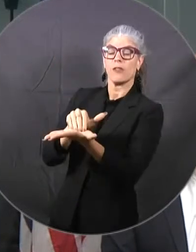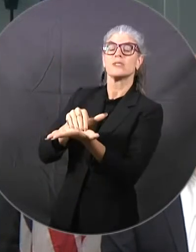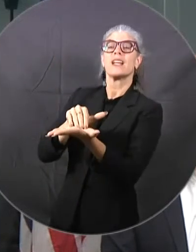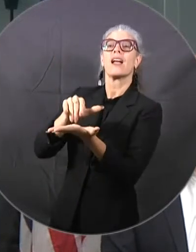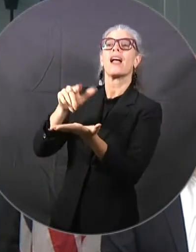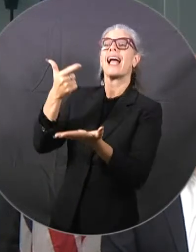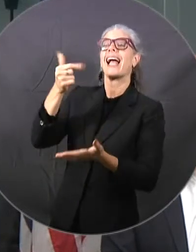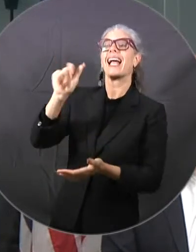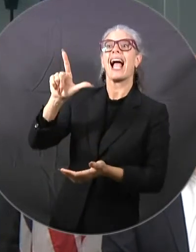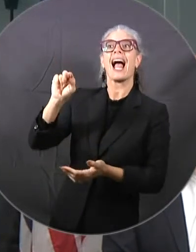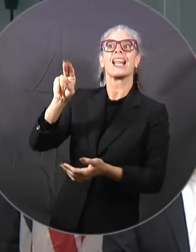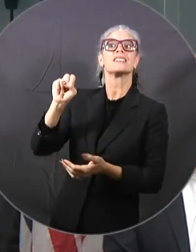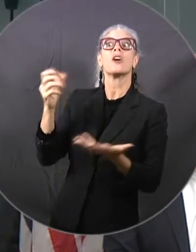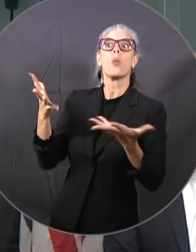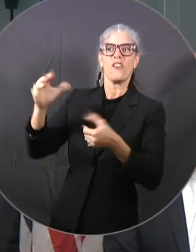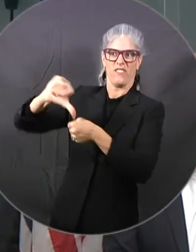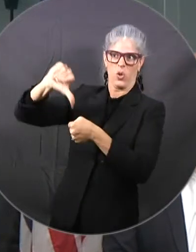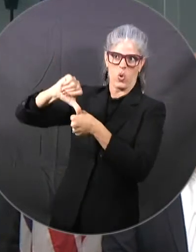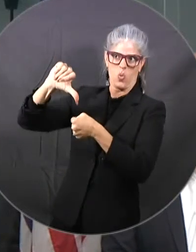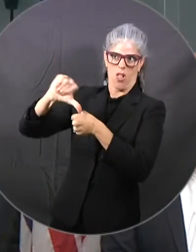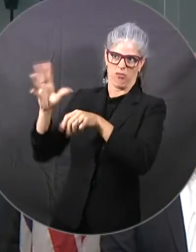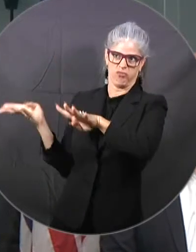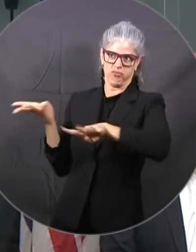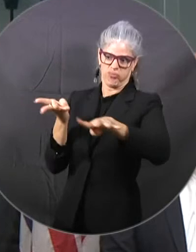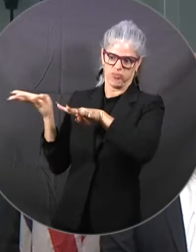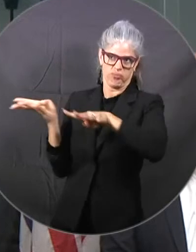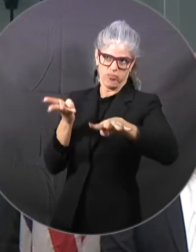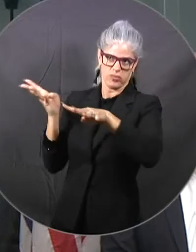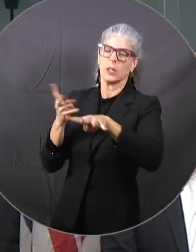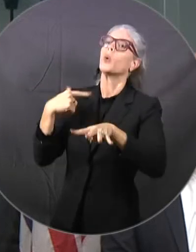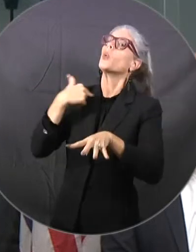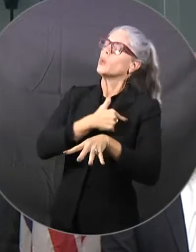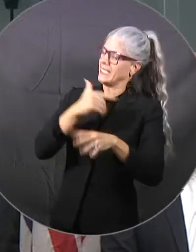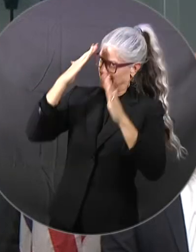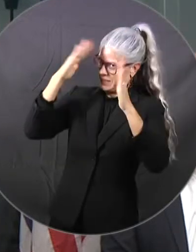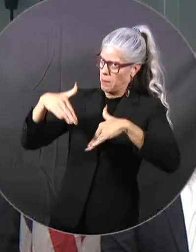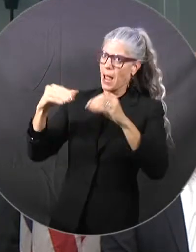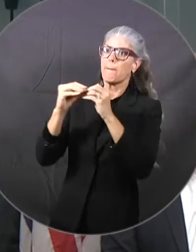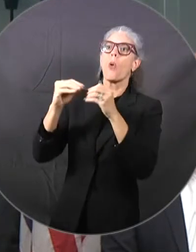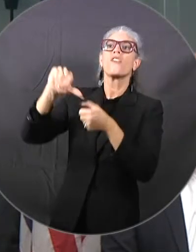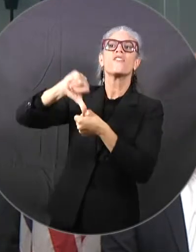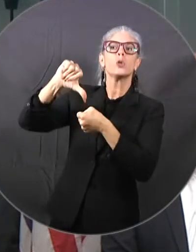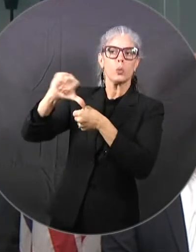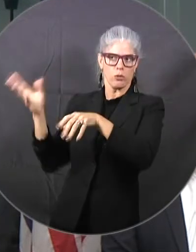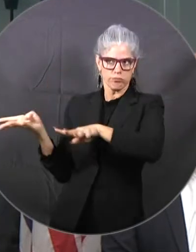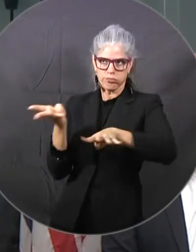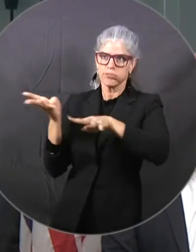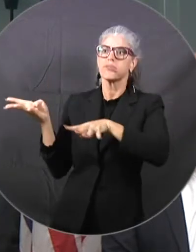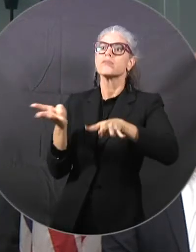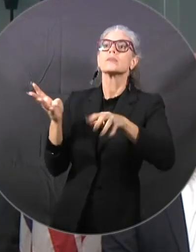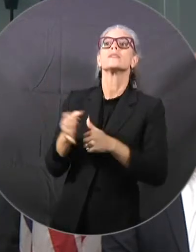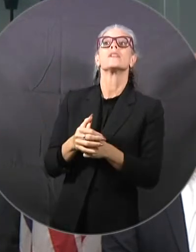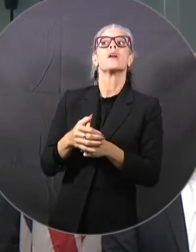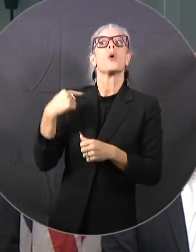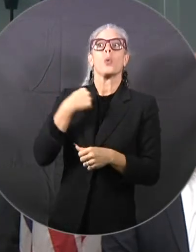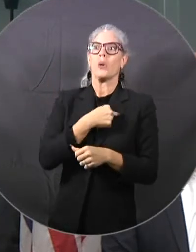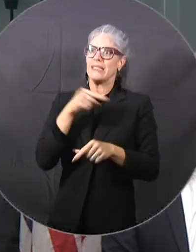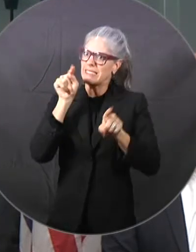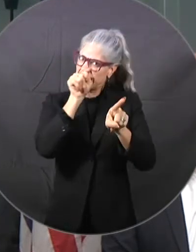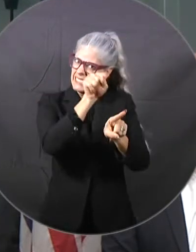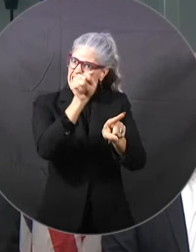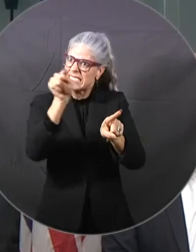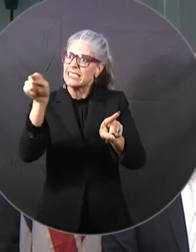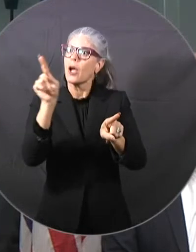few days. We are prioritizing gas stations along heavy evacuation routes. We now have